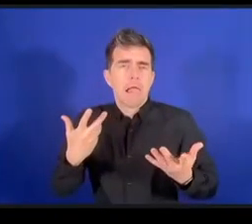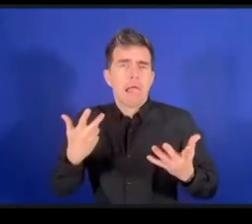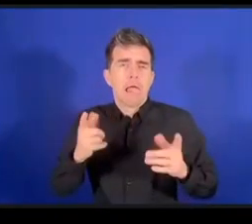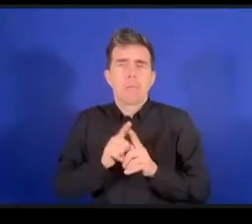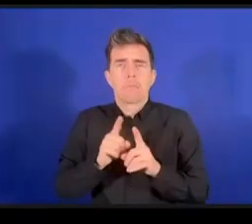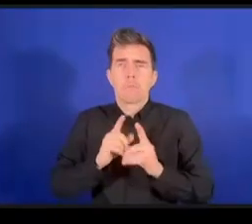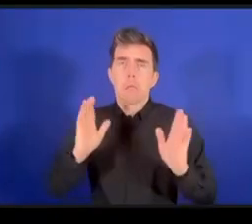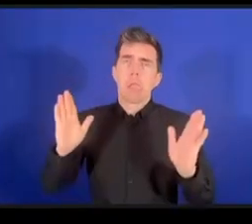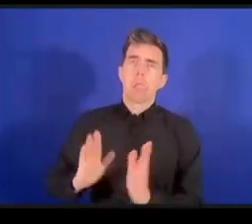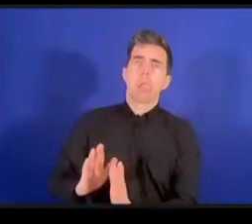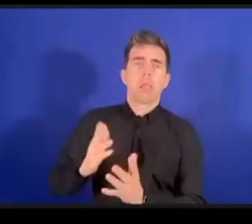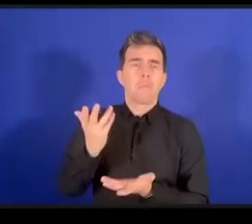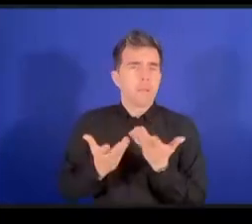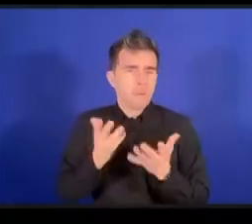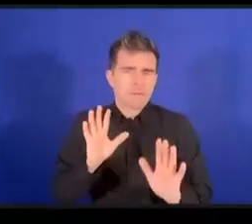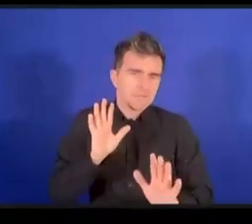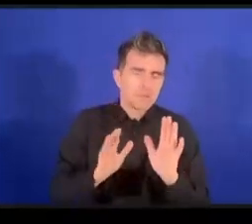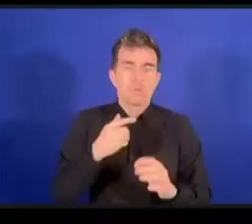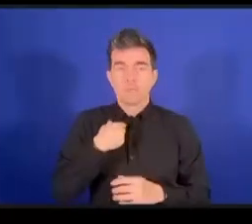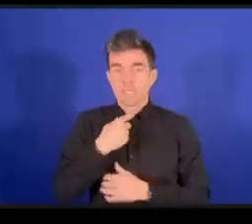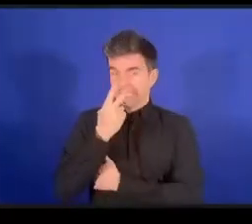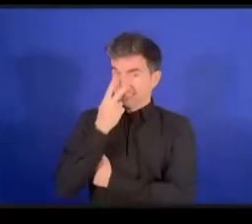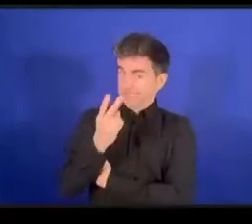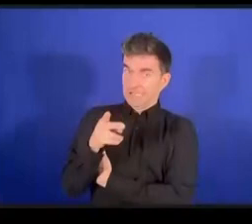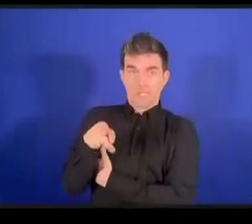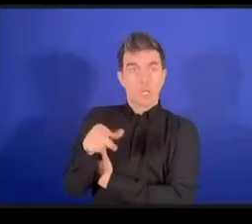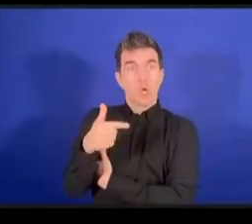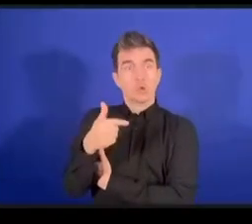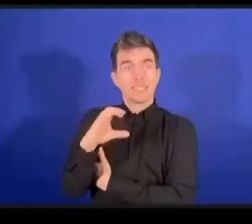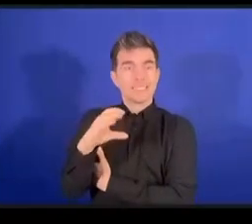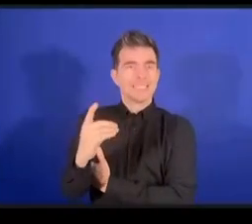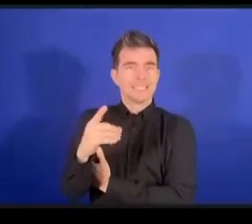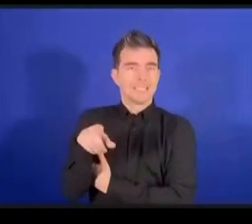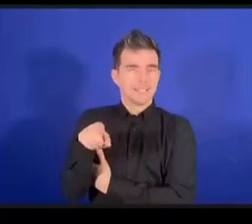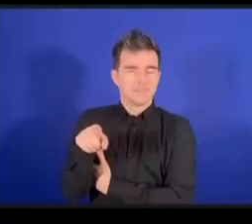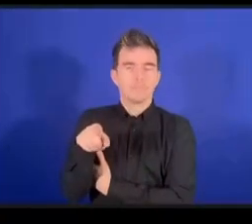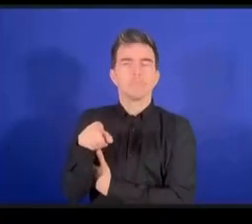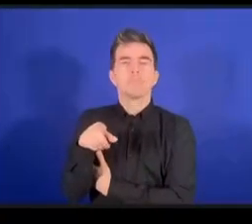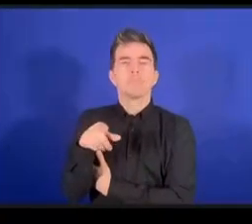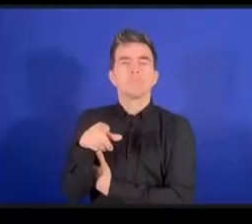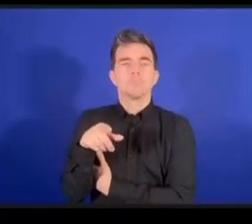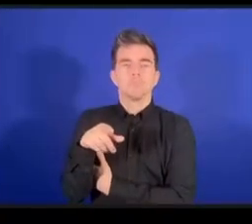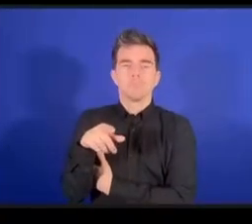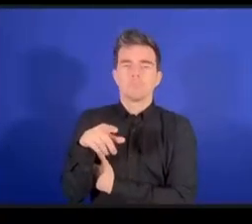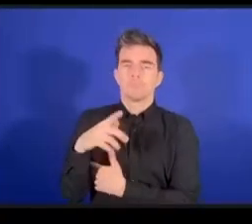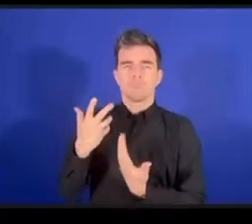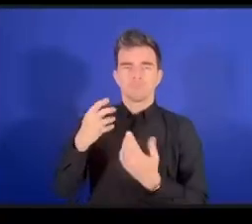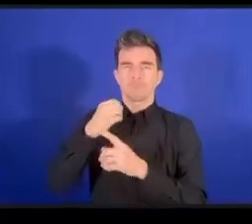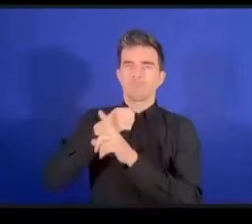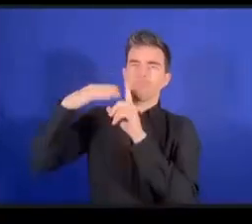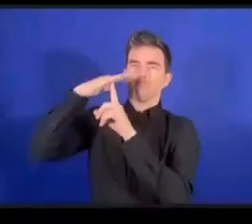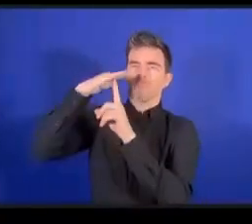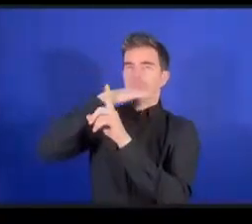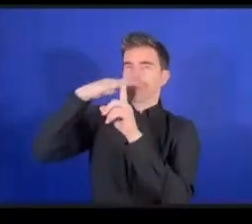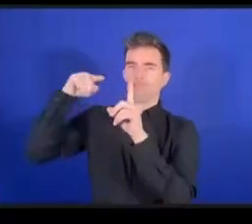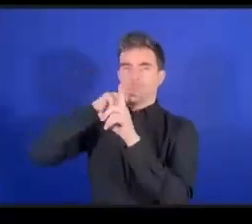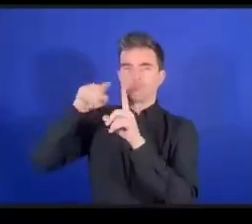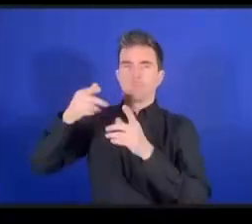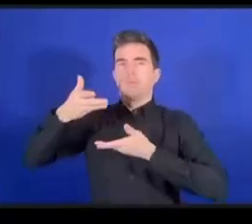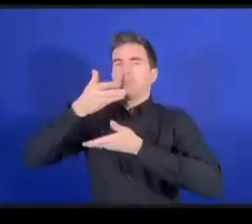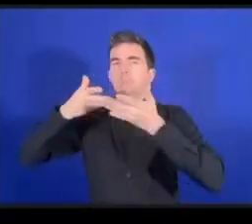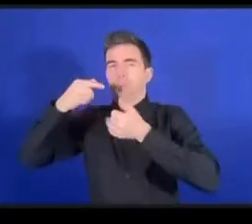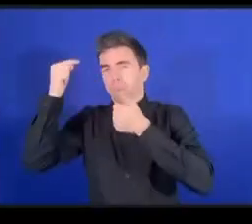principles. I look at dynamic coalitions, an essentially bottom-up set of principles. So I think it would